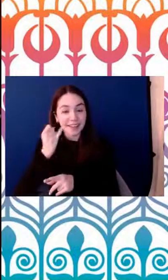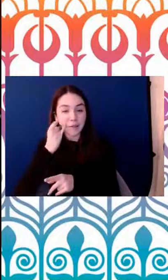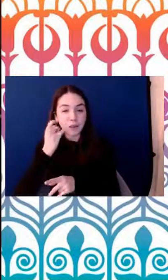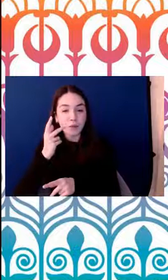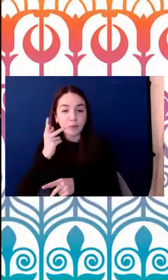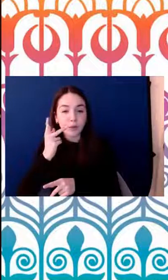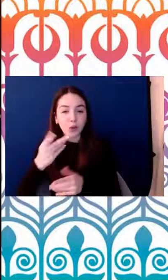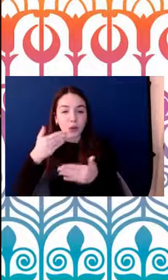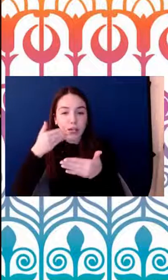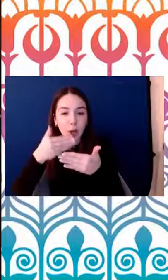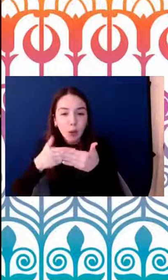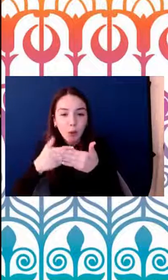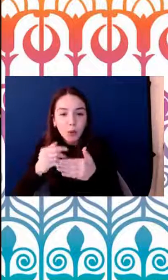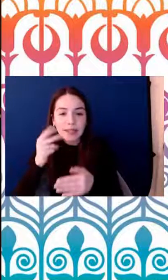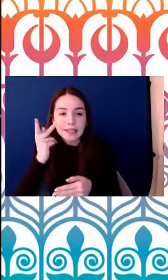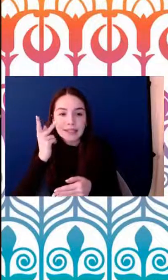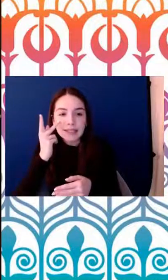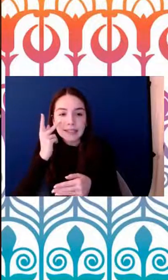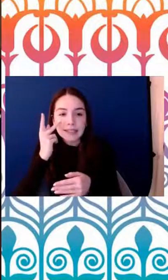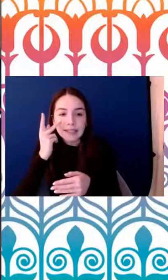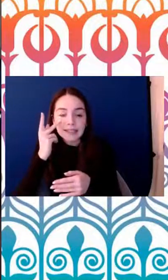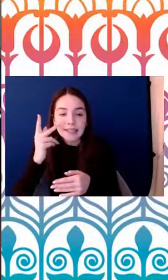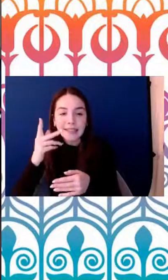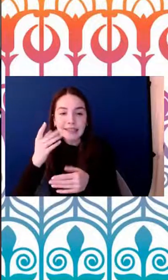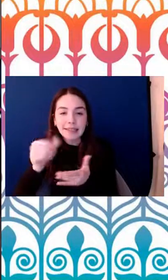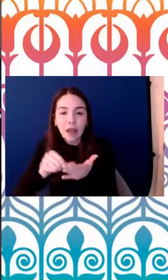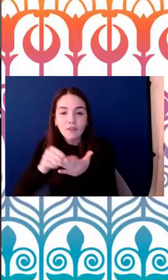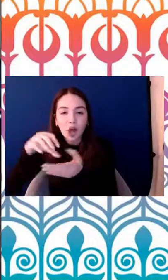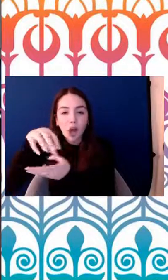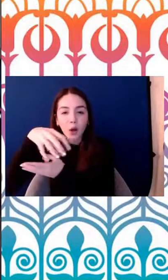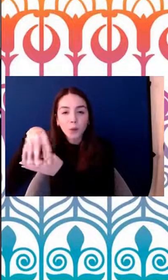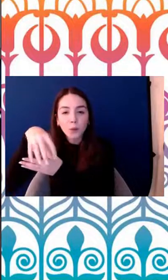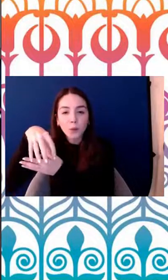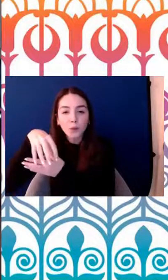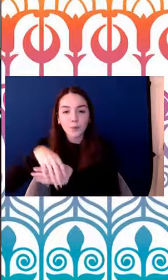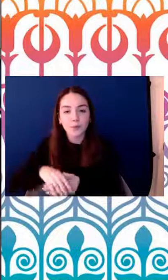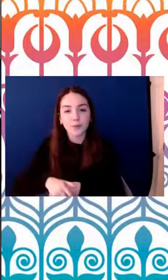can see little avocados hanging from the tree.